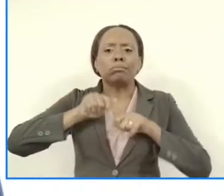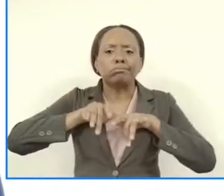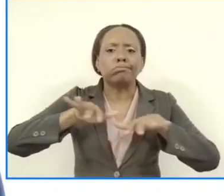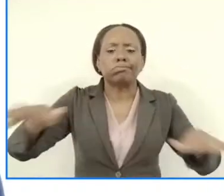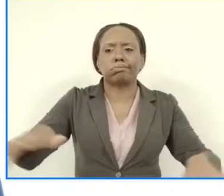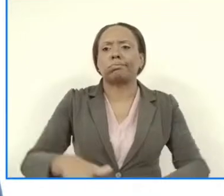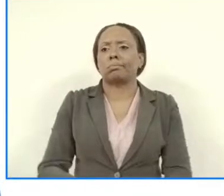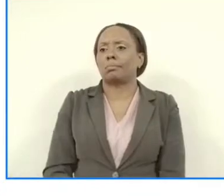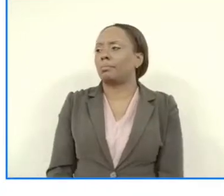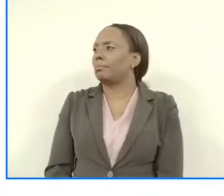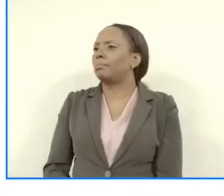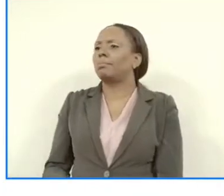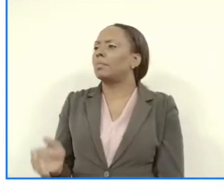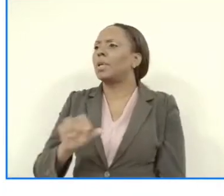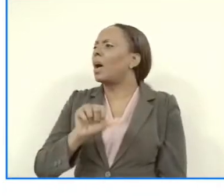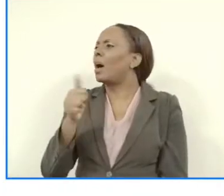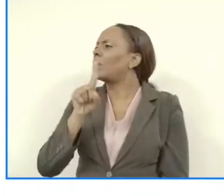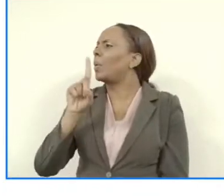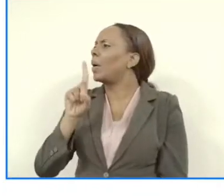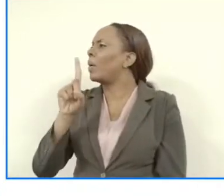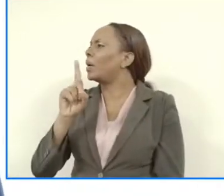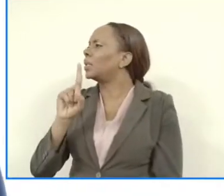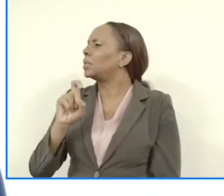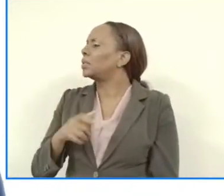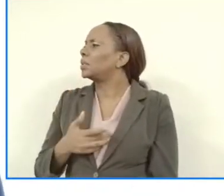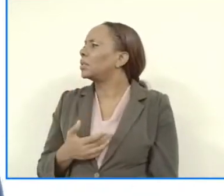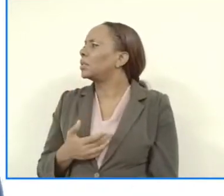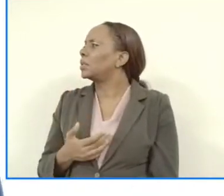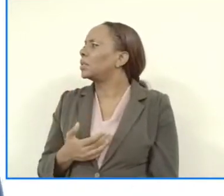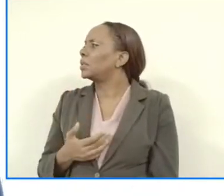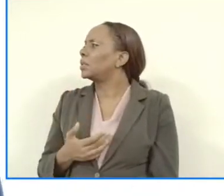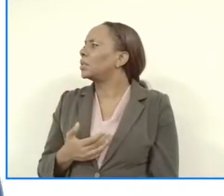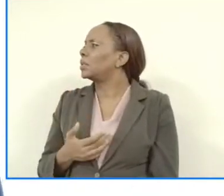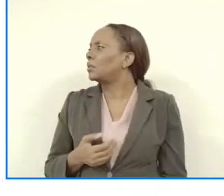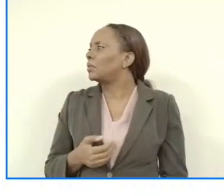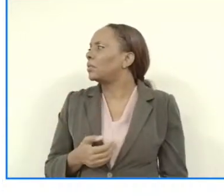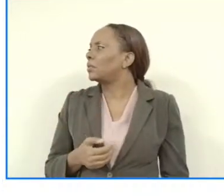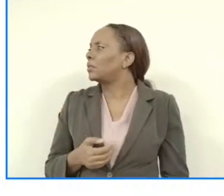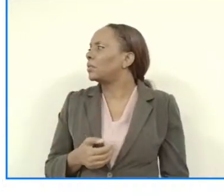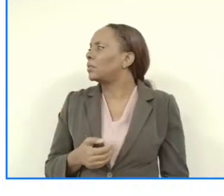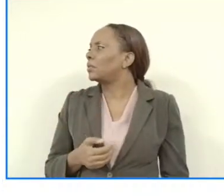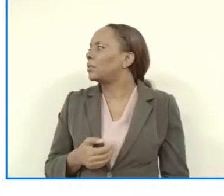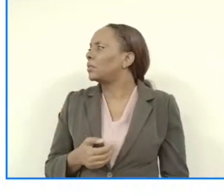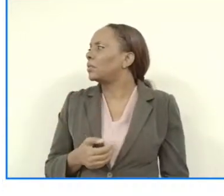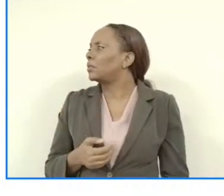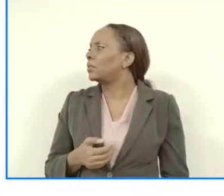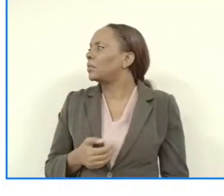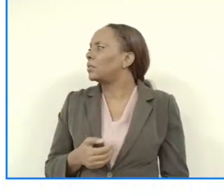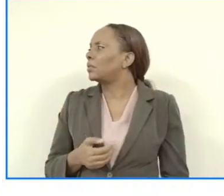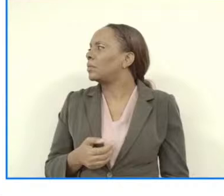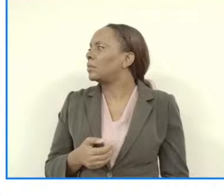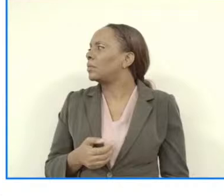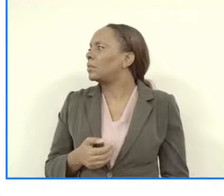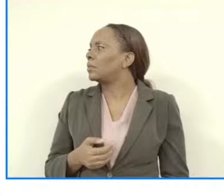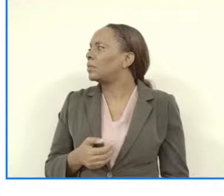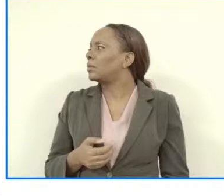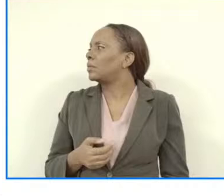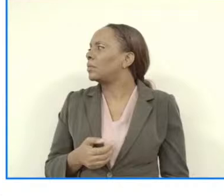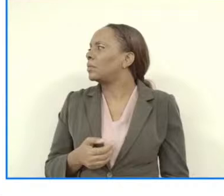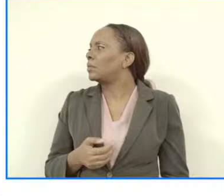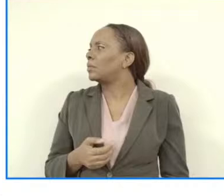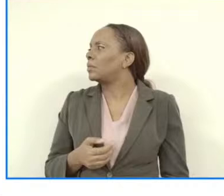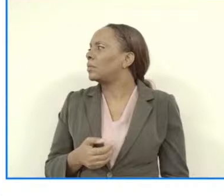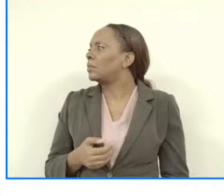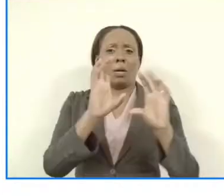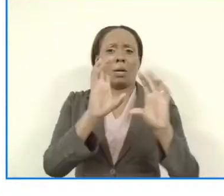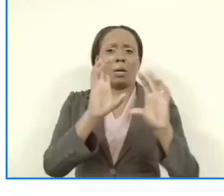place. What was the other? How prepared do you think you would be for a much stronger system? So, 2, 3, or 4? Yeah, I mean,